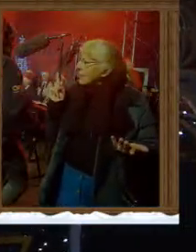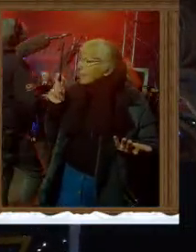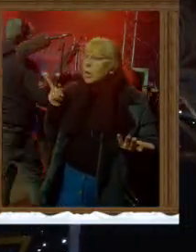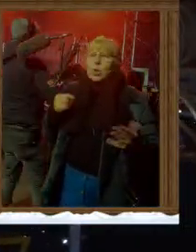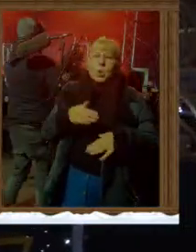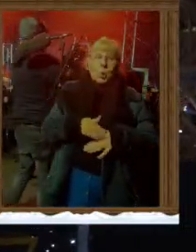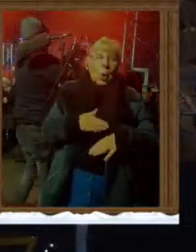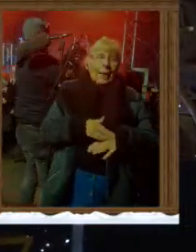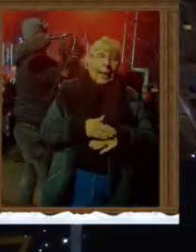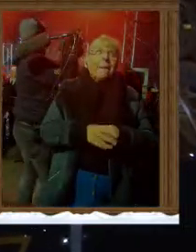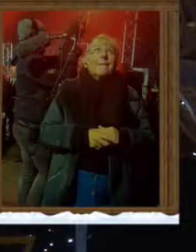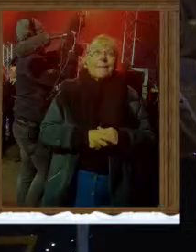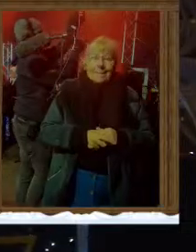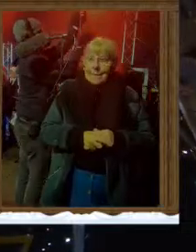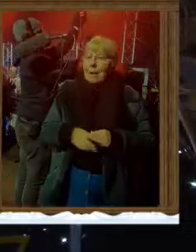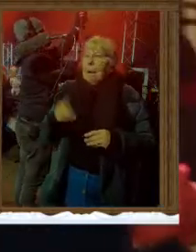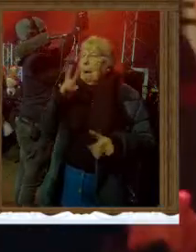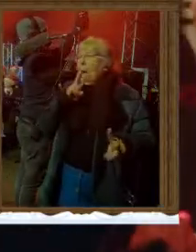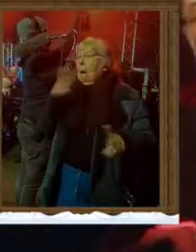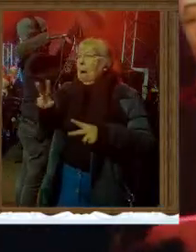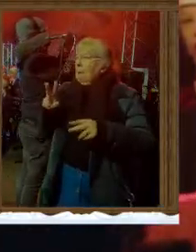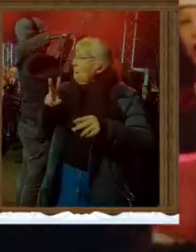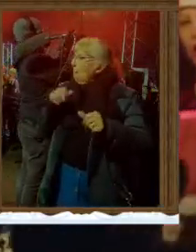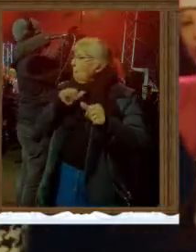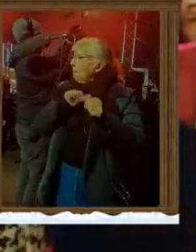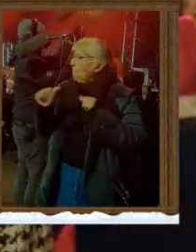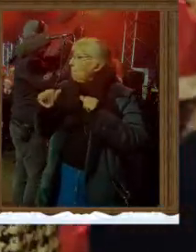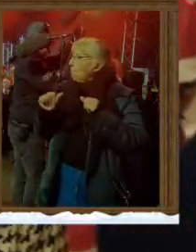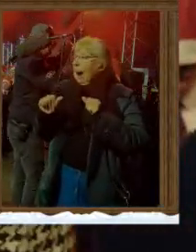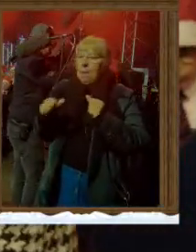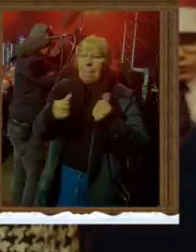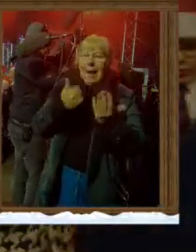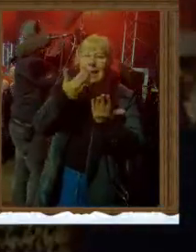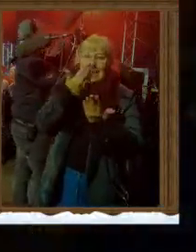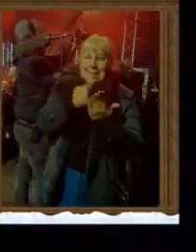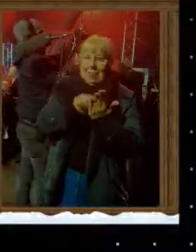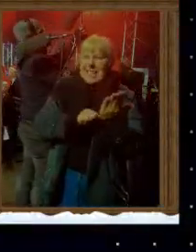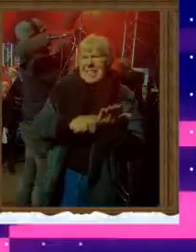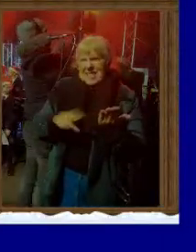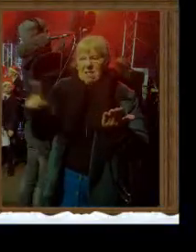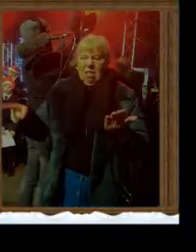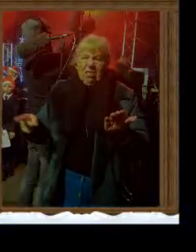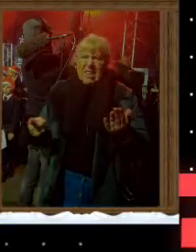Naughty. Right, well, let's have a look at Barra's naughty and nice list. This will be a fix. What do you say?